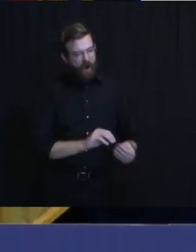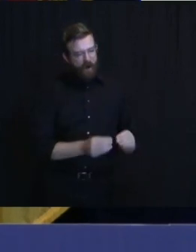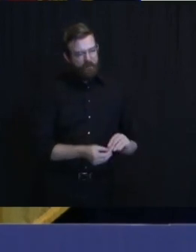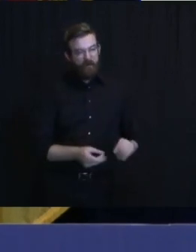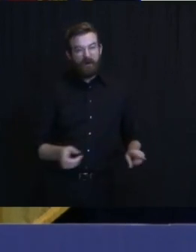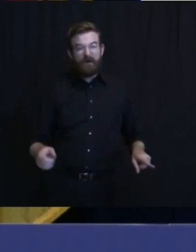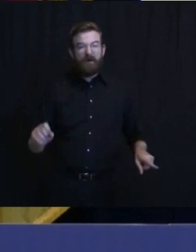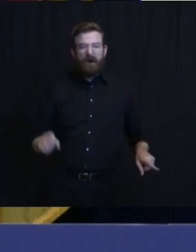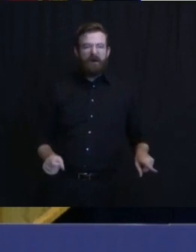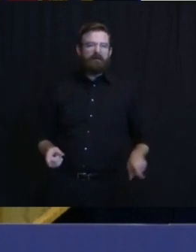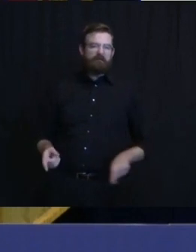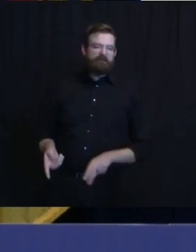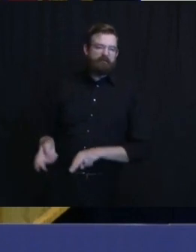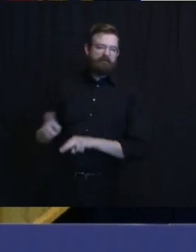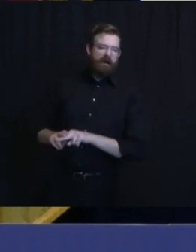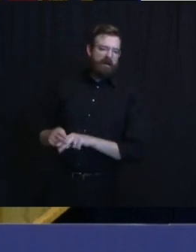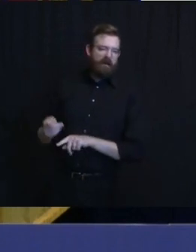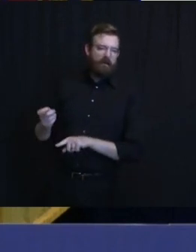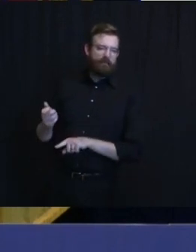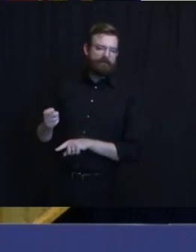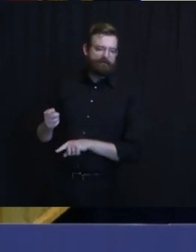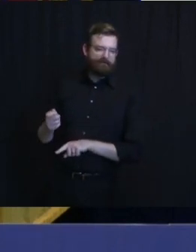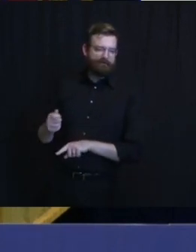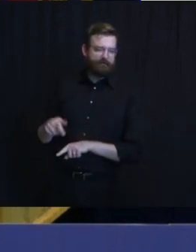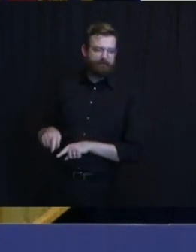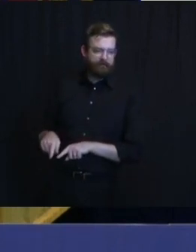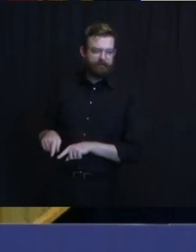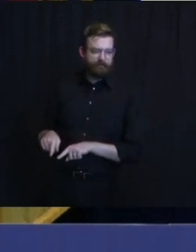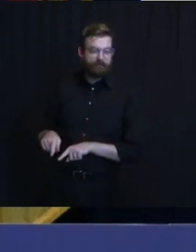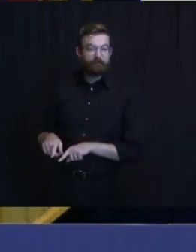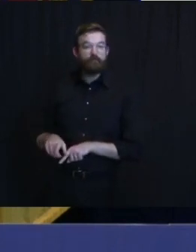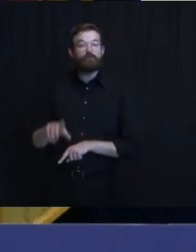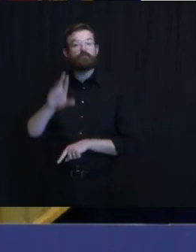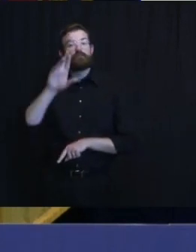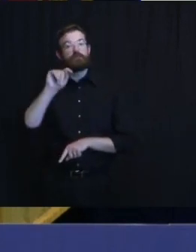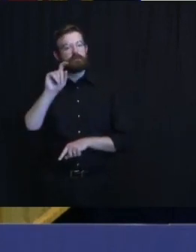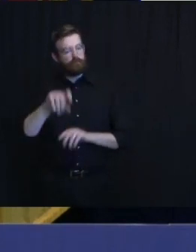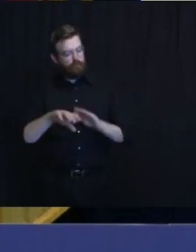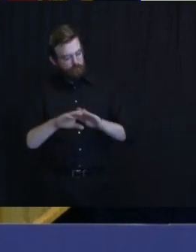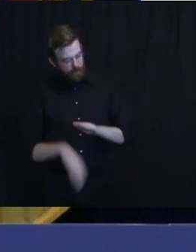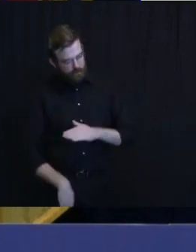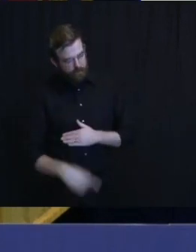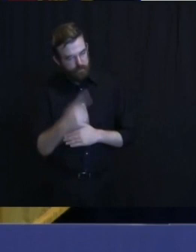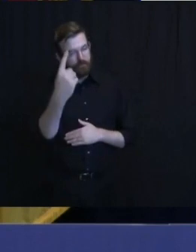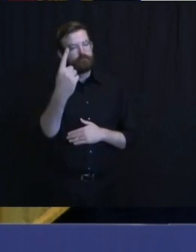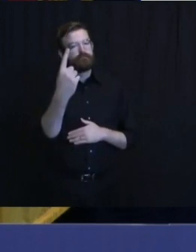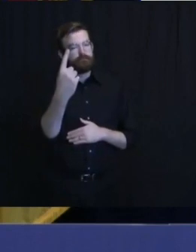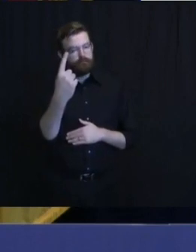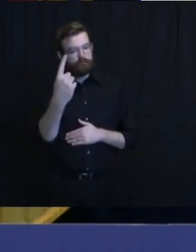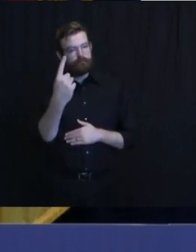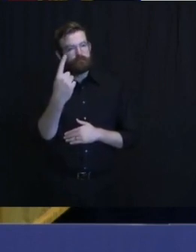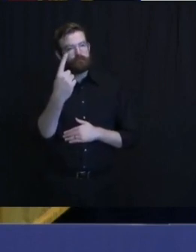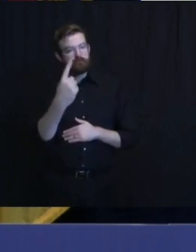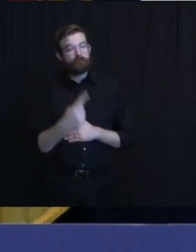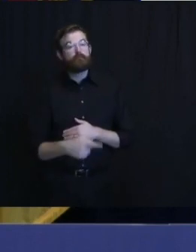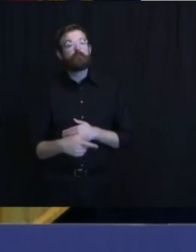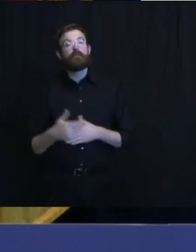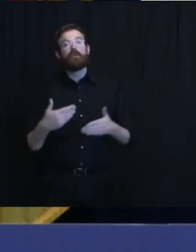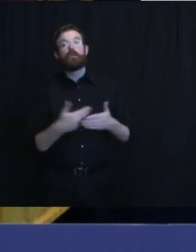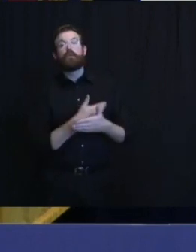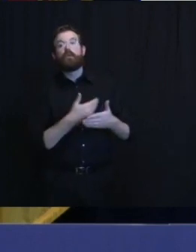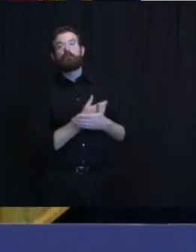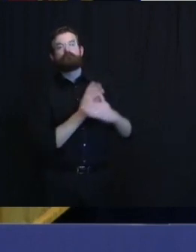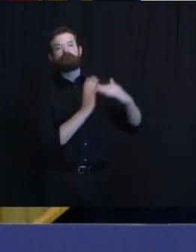hospitalizations are measured in a few dozen. Hopefully we get to 0, but And that's sort of where we are at the moment.